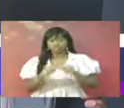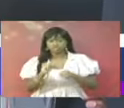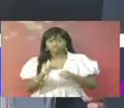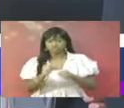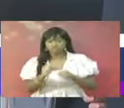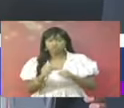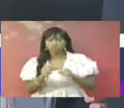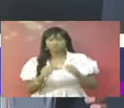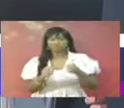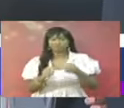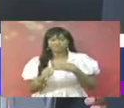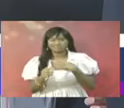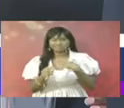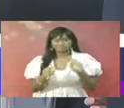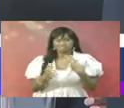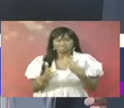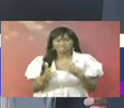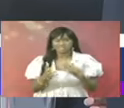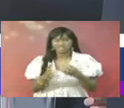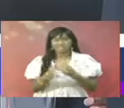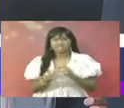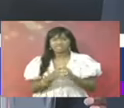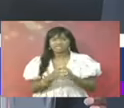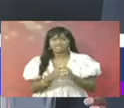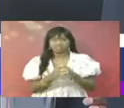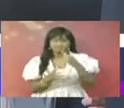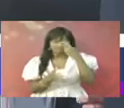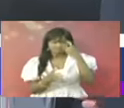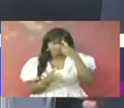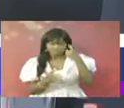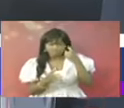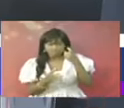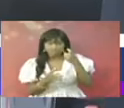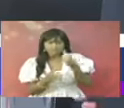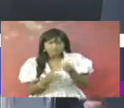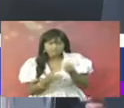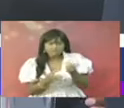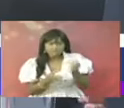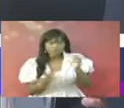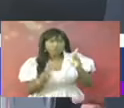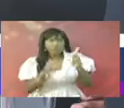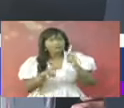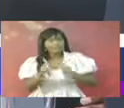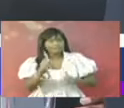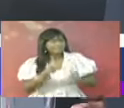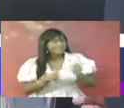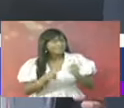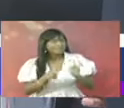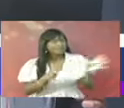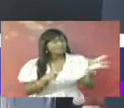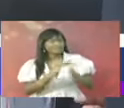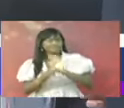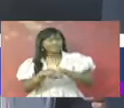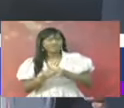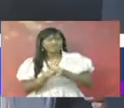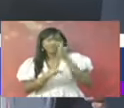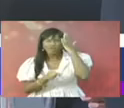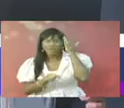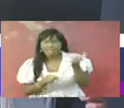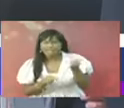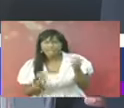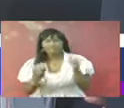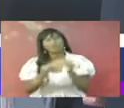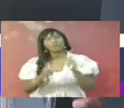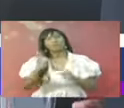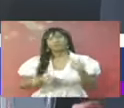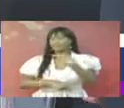the risk of a sharp increase because there will be fewer people who are susceptible. Additionally,